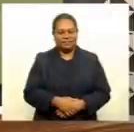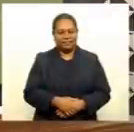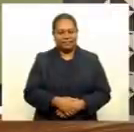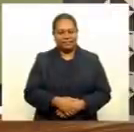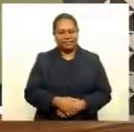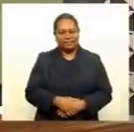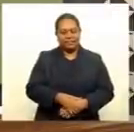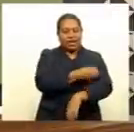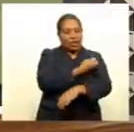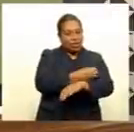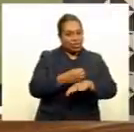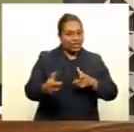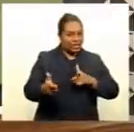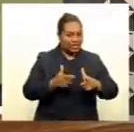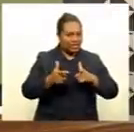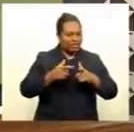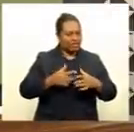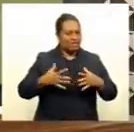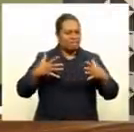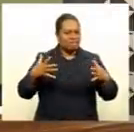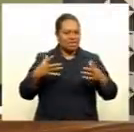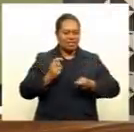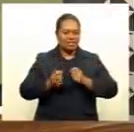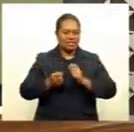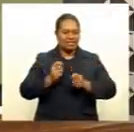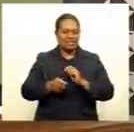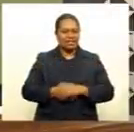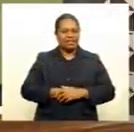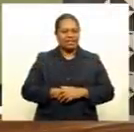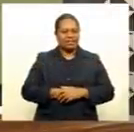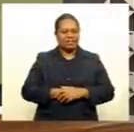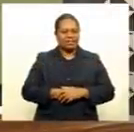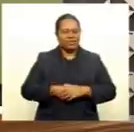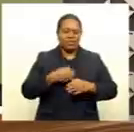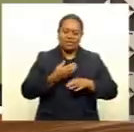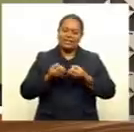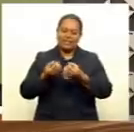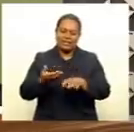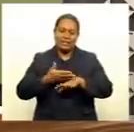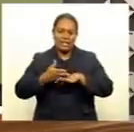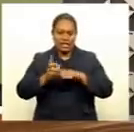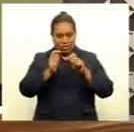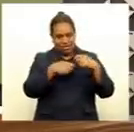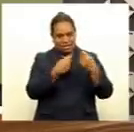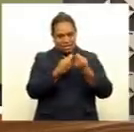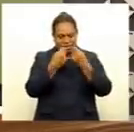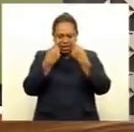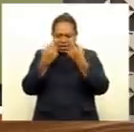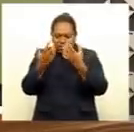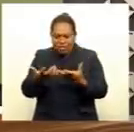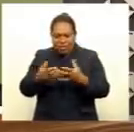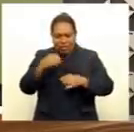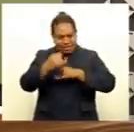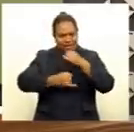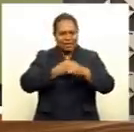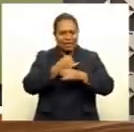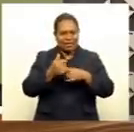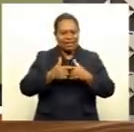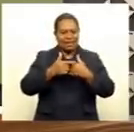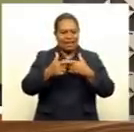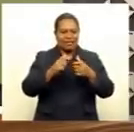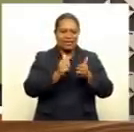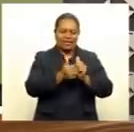The Oceania Sevens will be a huge test and a critical part of giving new players exposure at an international tournament. The last time the